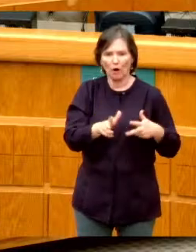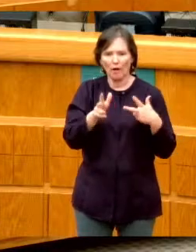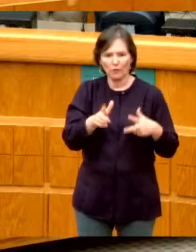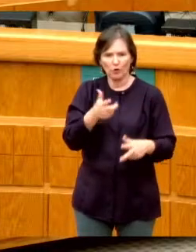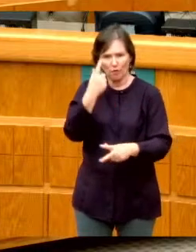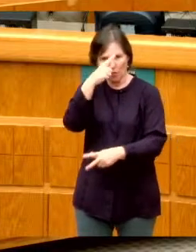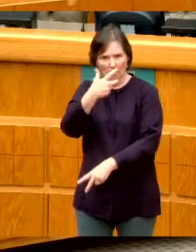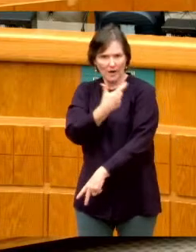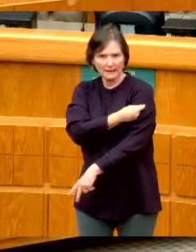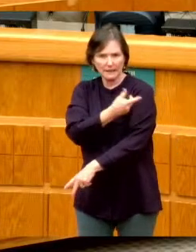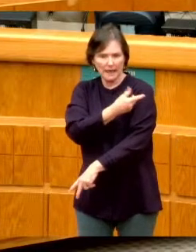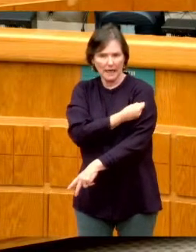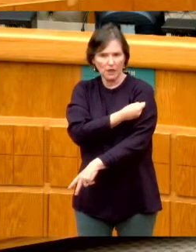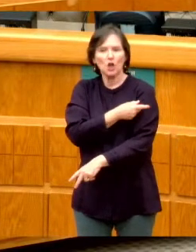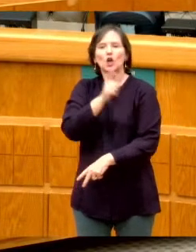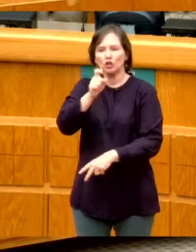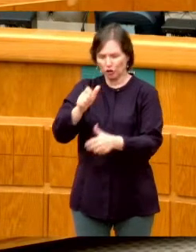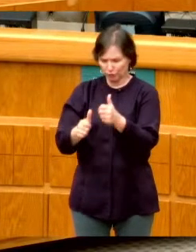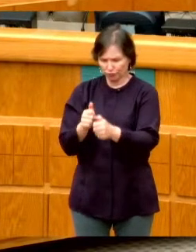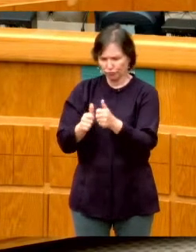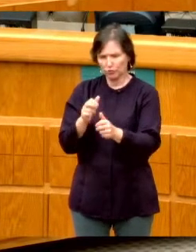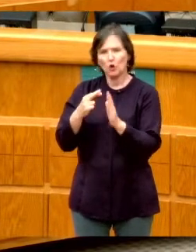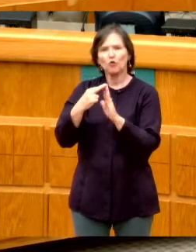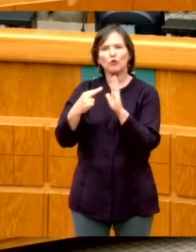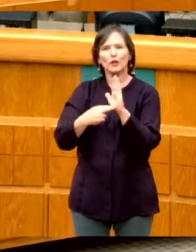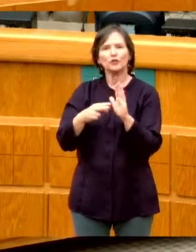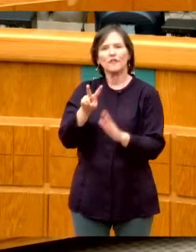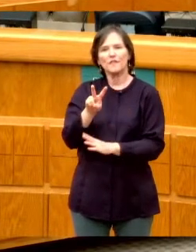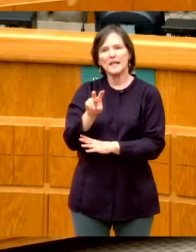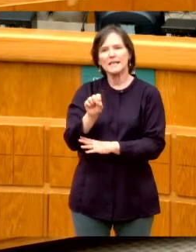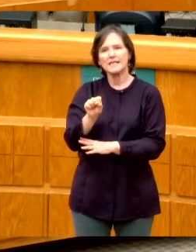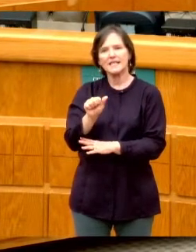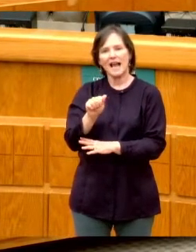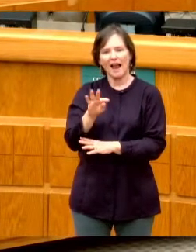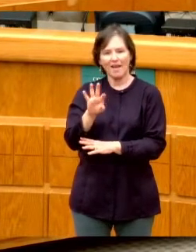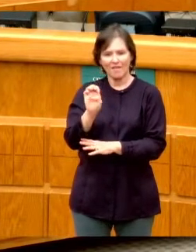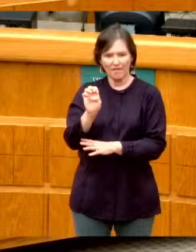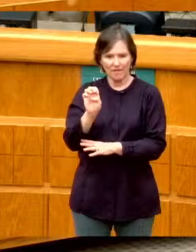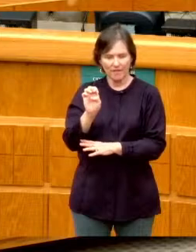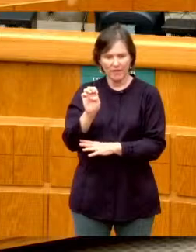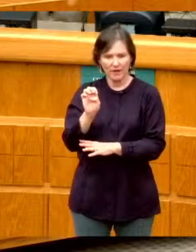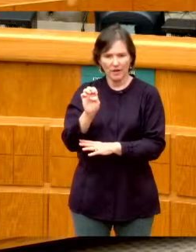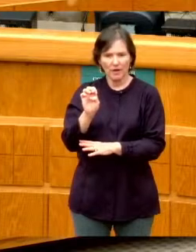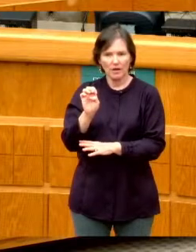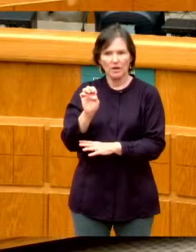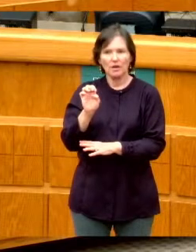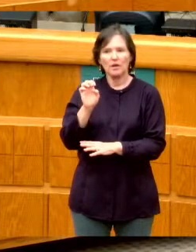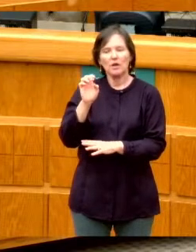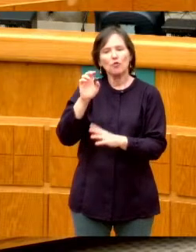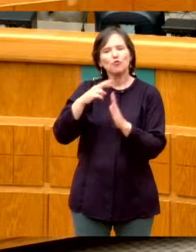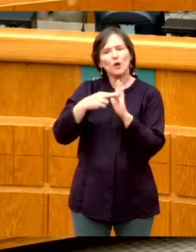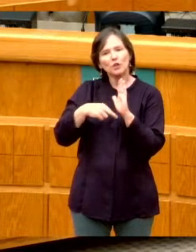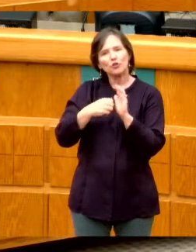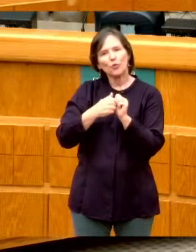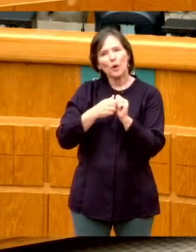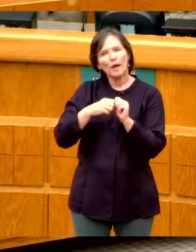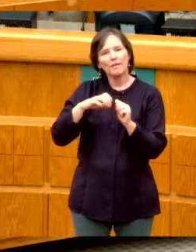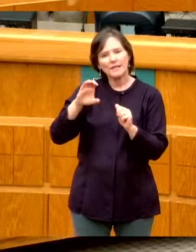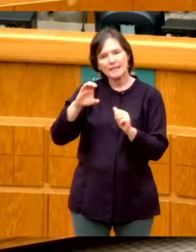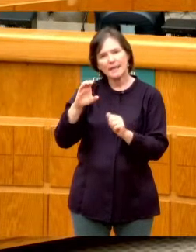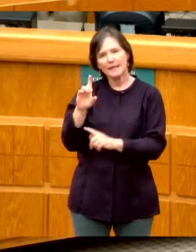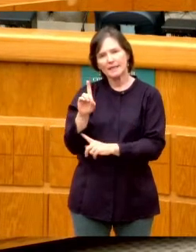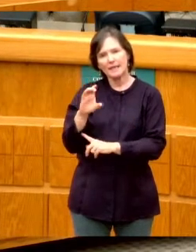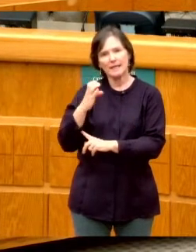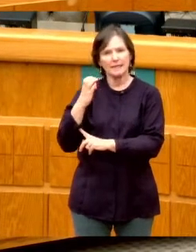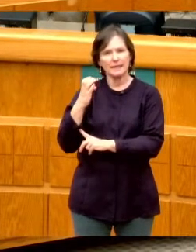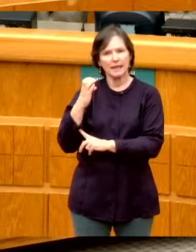this site, the vsafe.cdc.gov, and sign up. You can sign up on your phone, and what it does is it